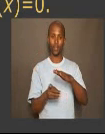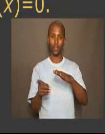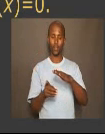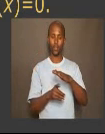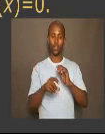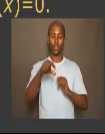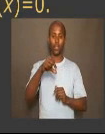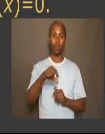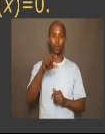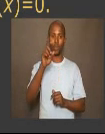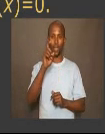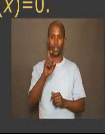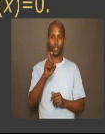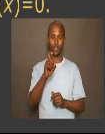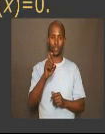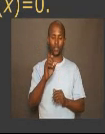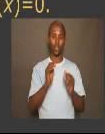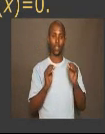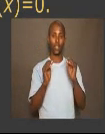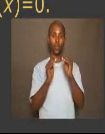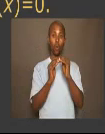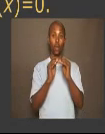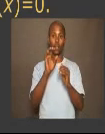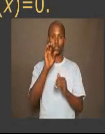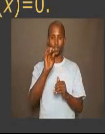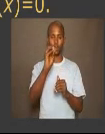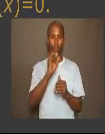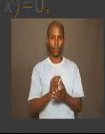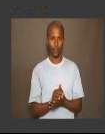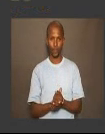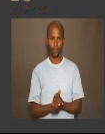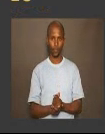q of x equal to 0.